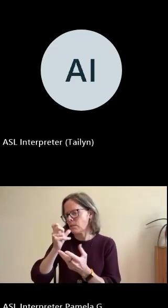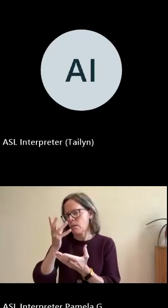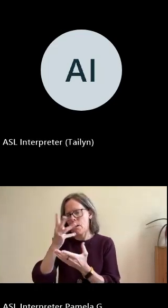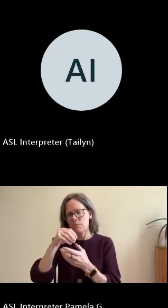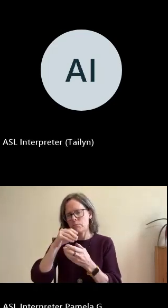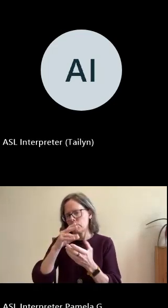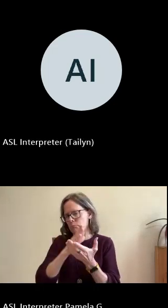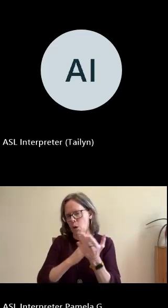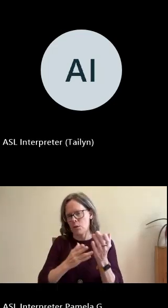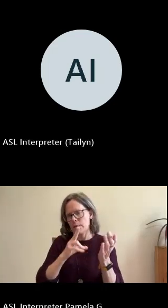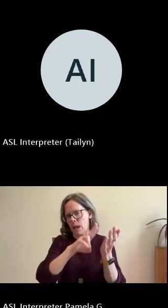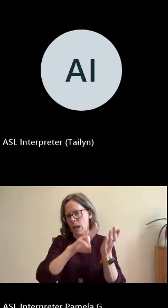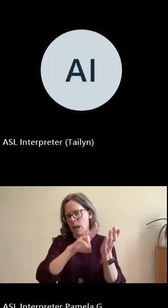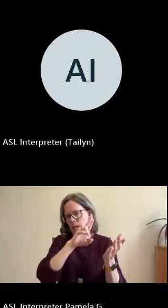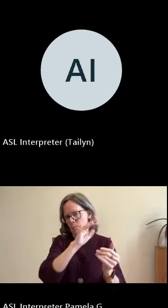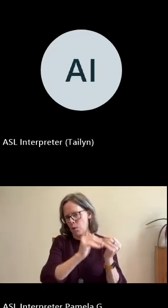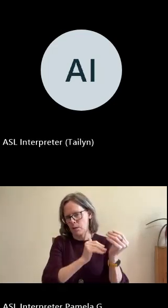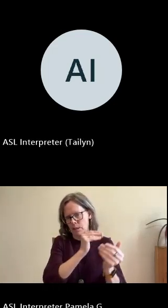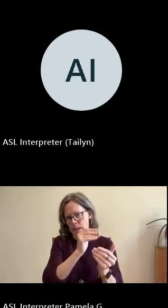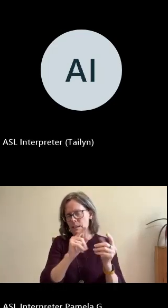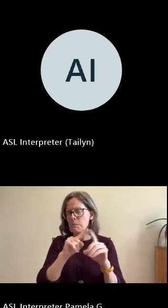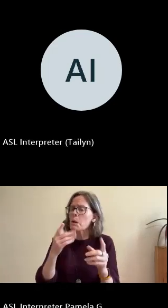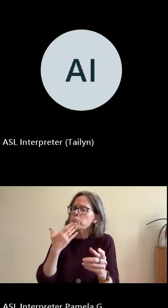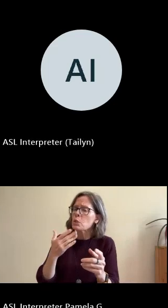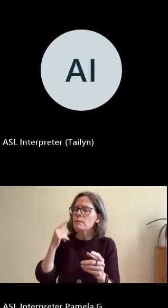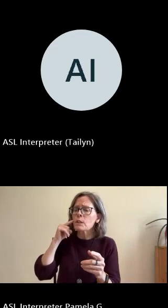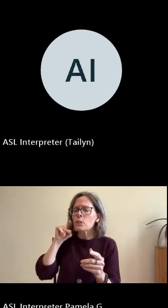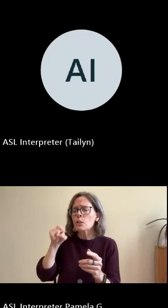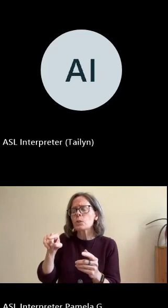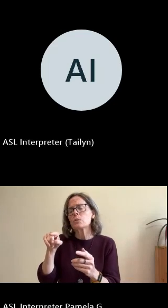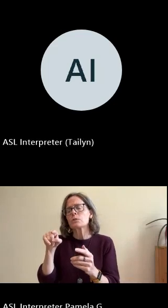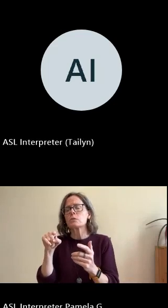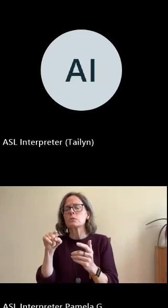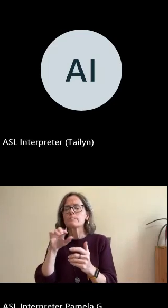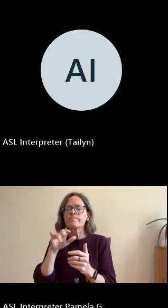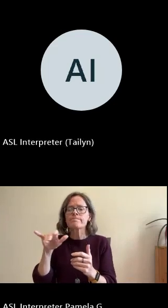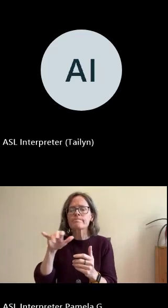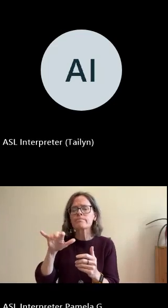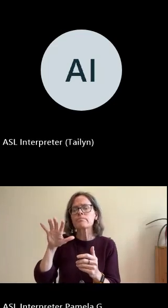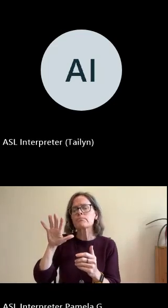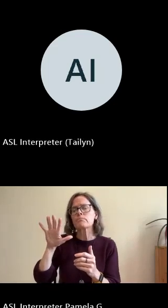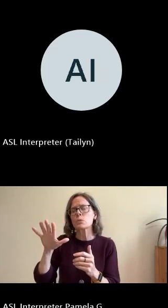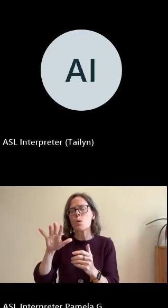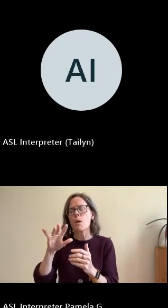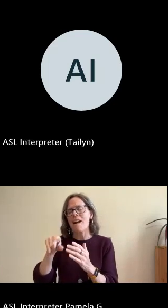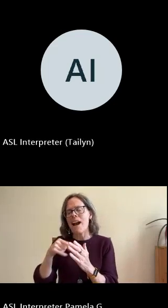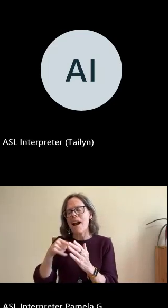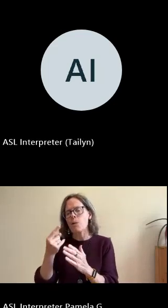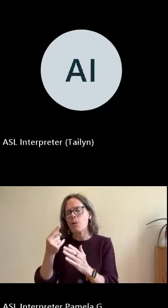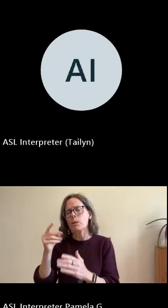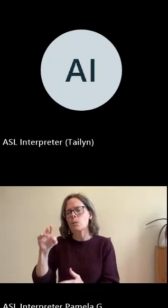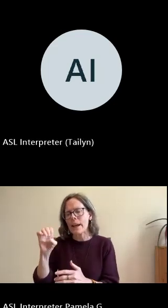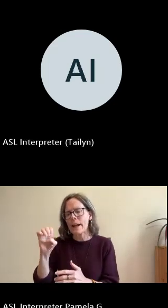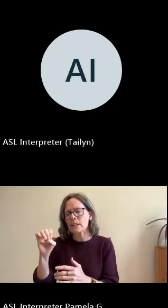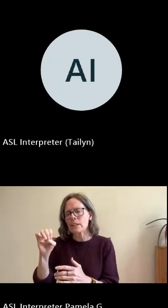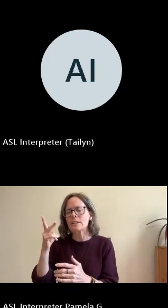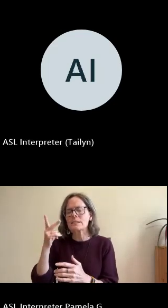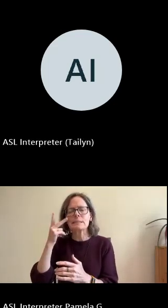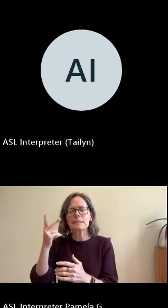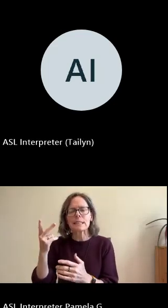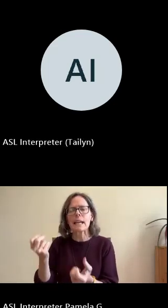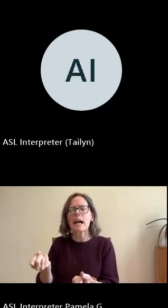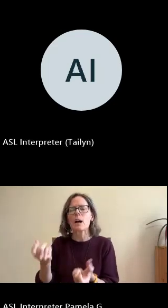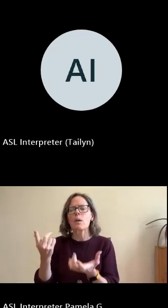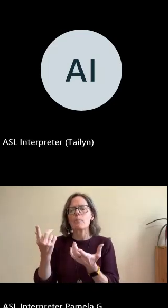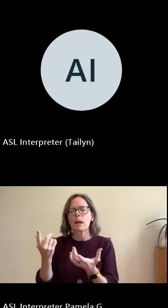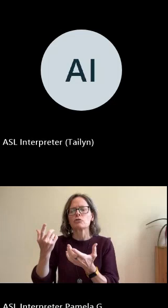process, but it's good that you can just kind of put your hourly wage and see what your dues will be per pay